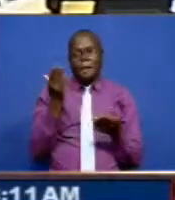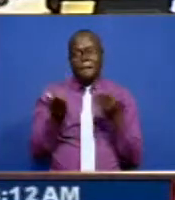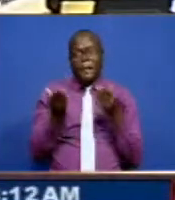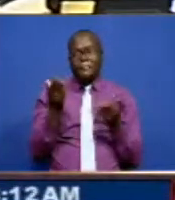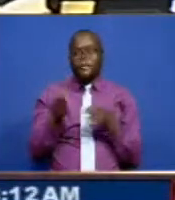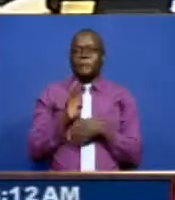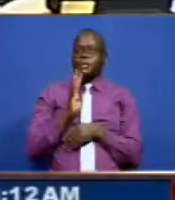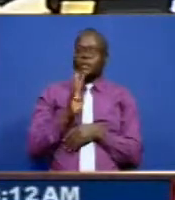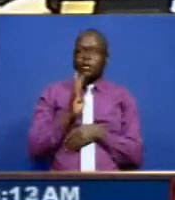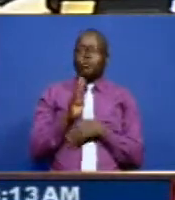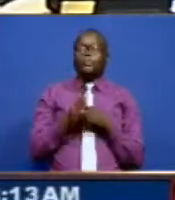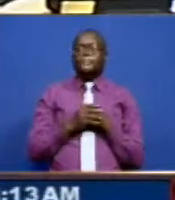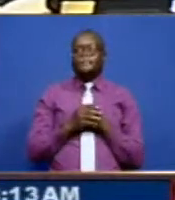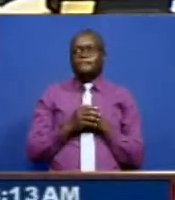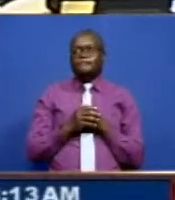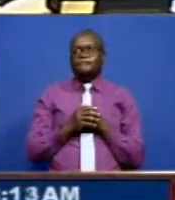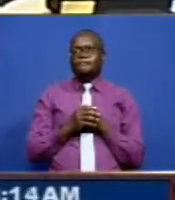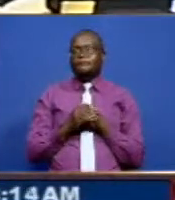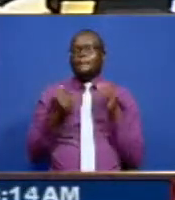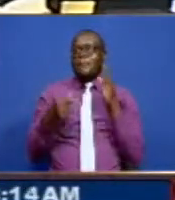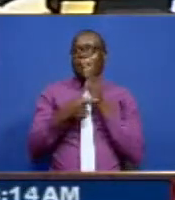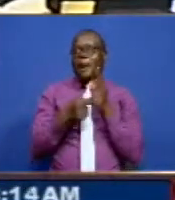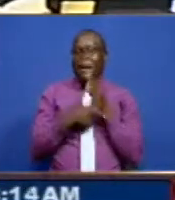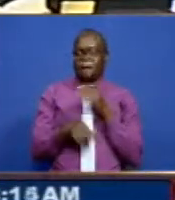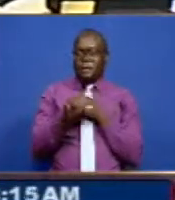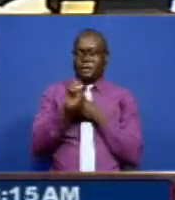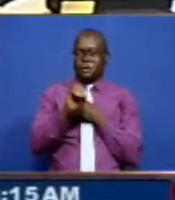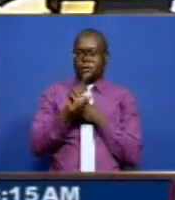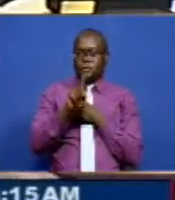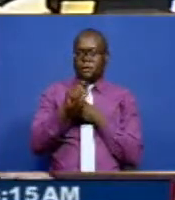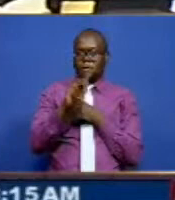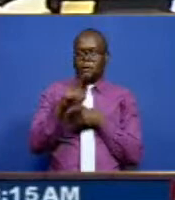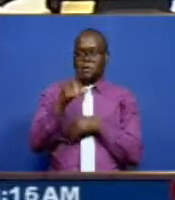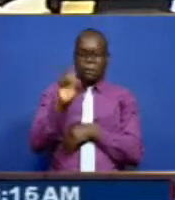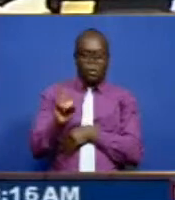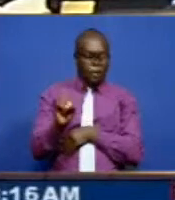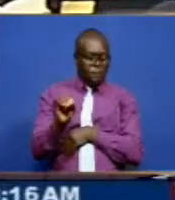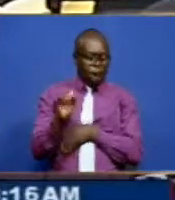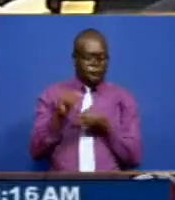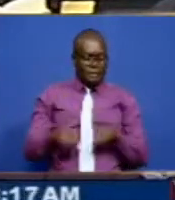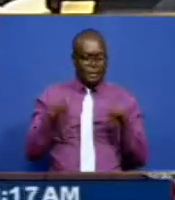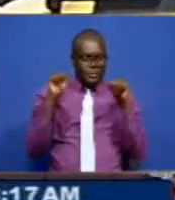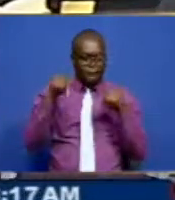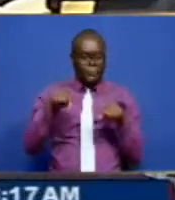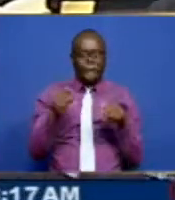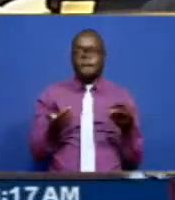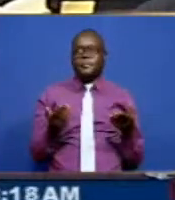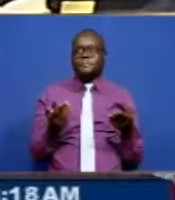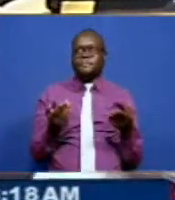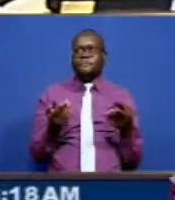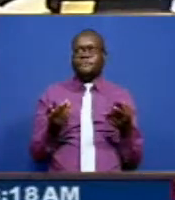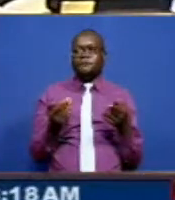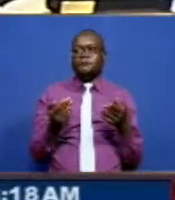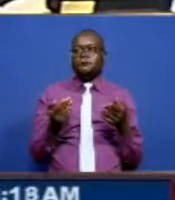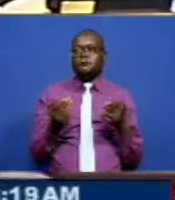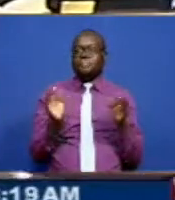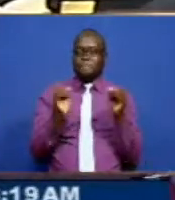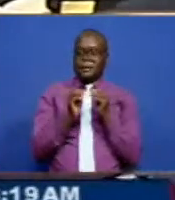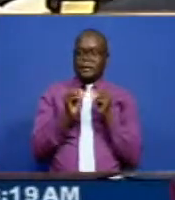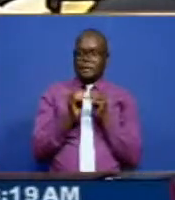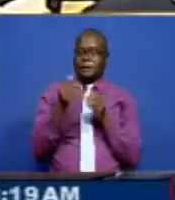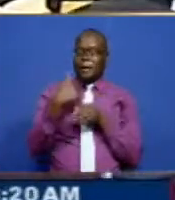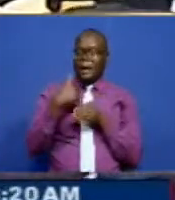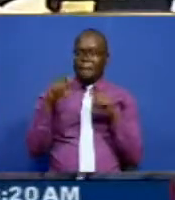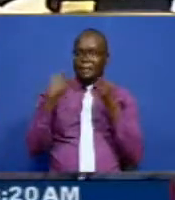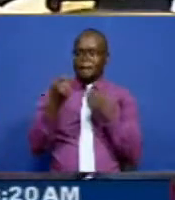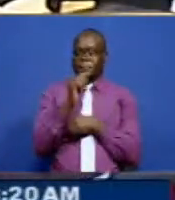other. My name is Okongo Omogeni. I'm the chair of these proceedings, and I have a